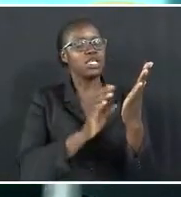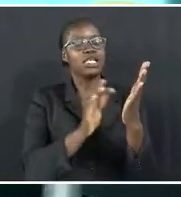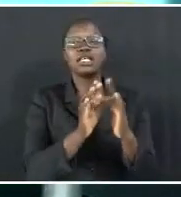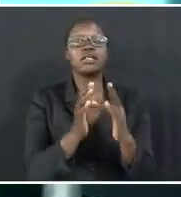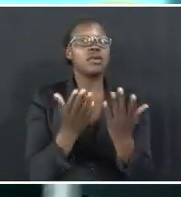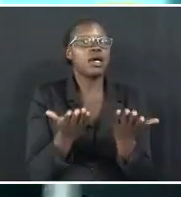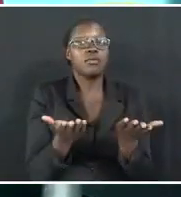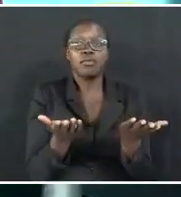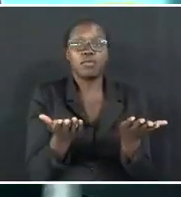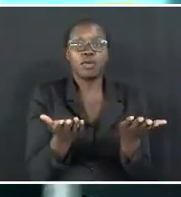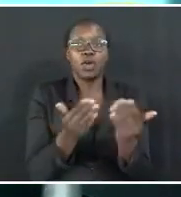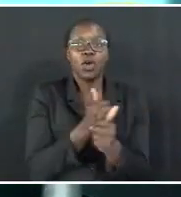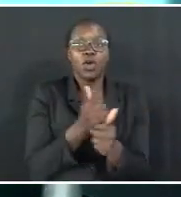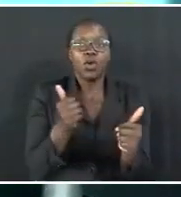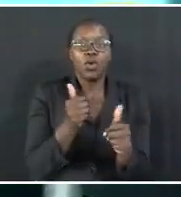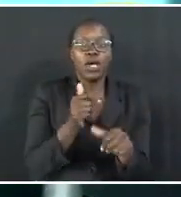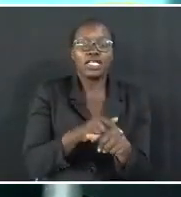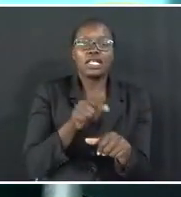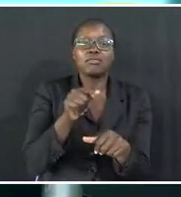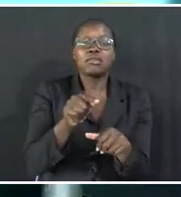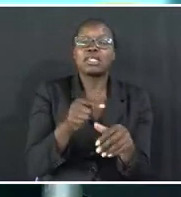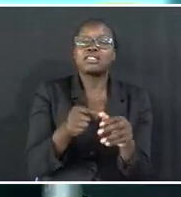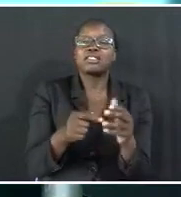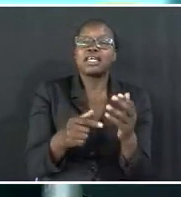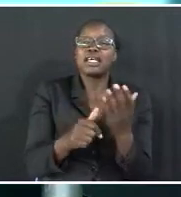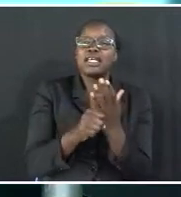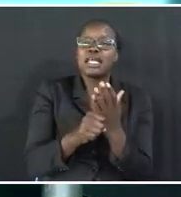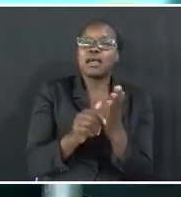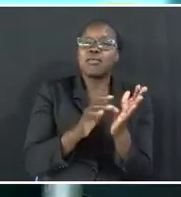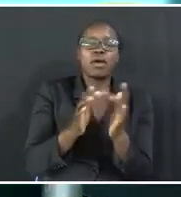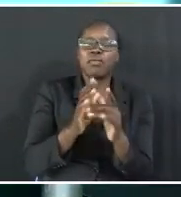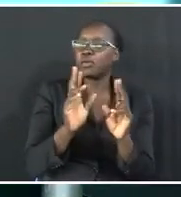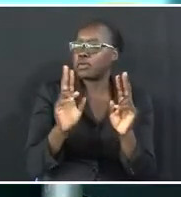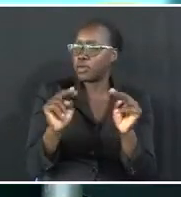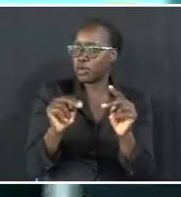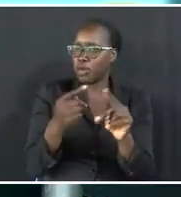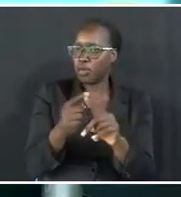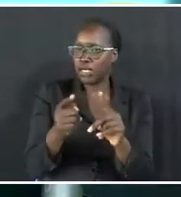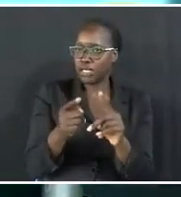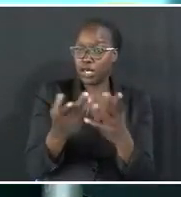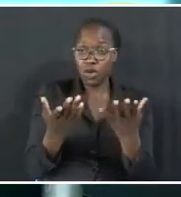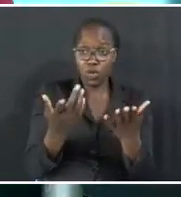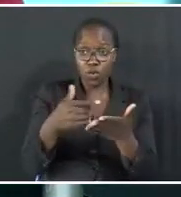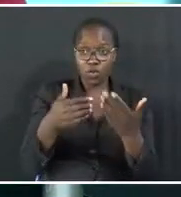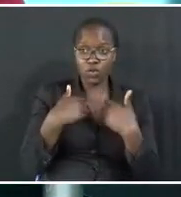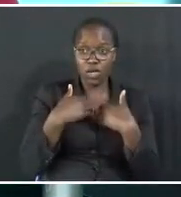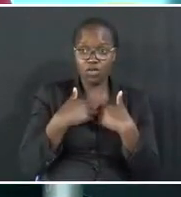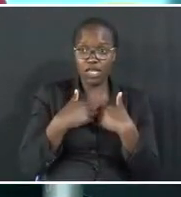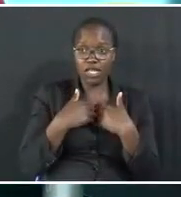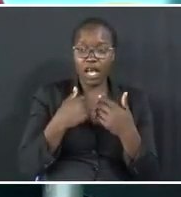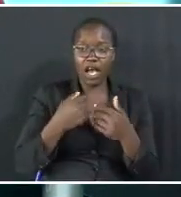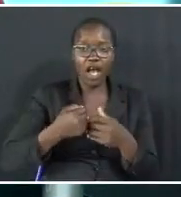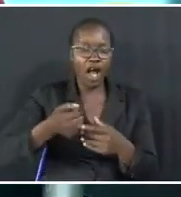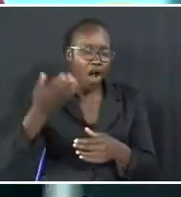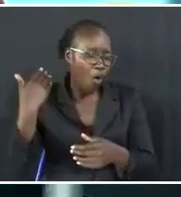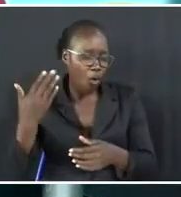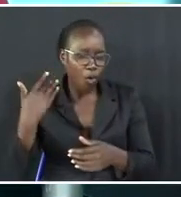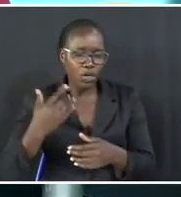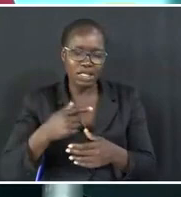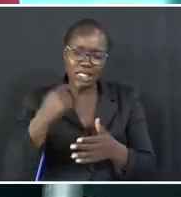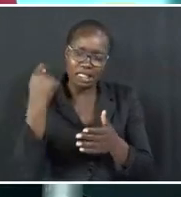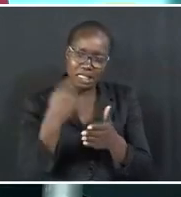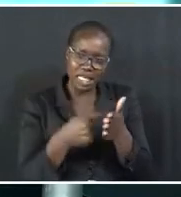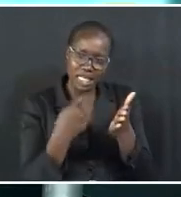Bible. Well, at that time, it wasn't called the Bible, but that's what we have in the Old Testament.